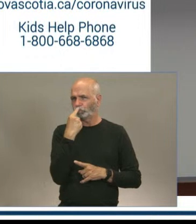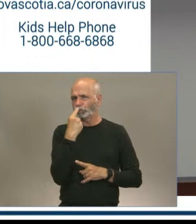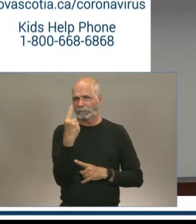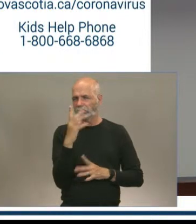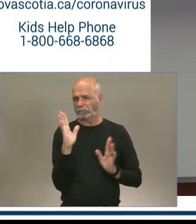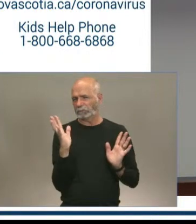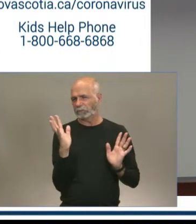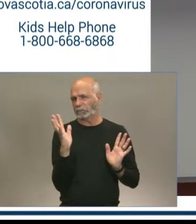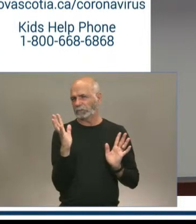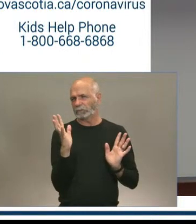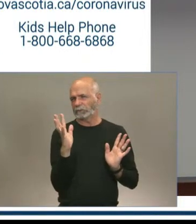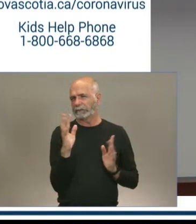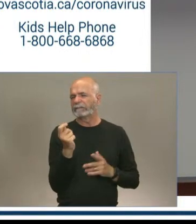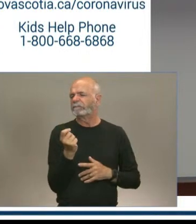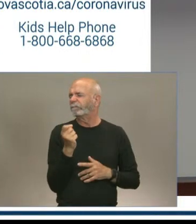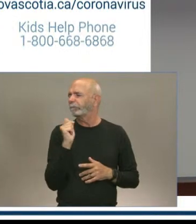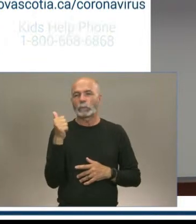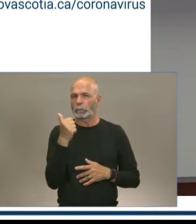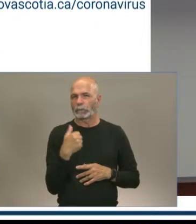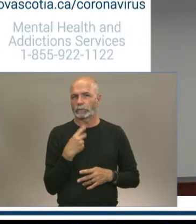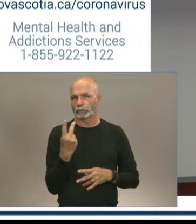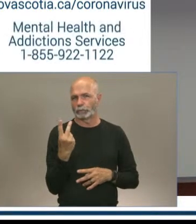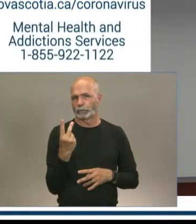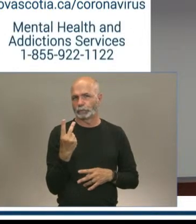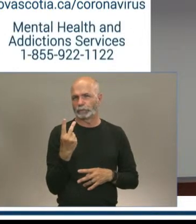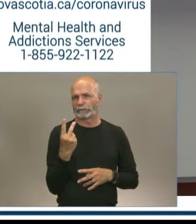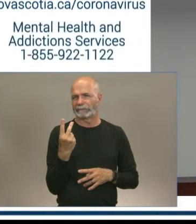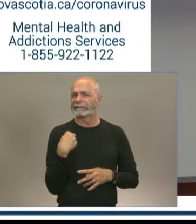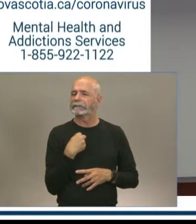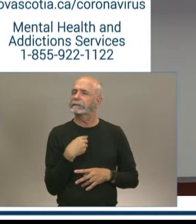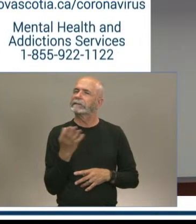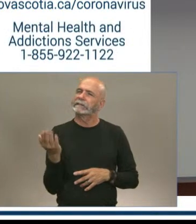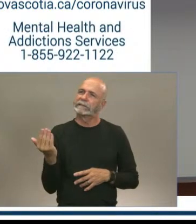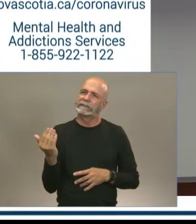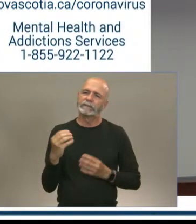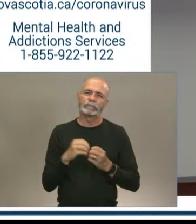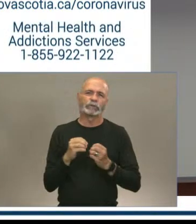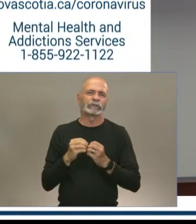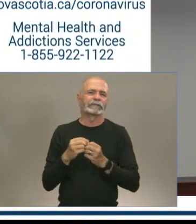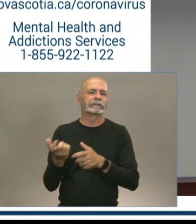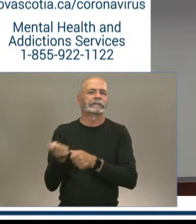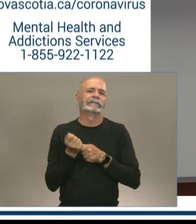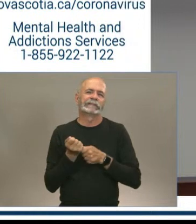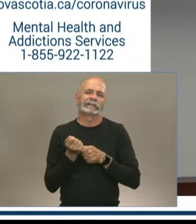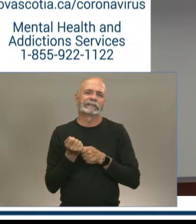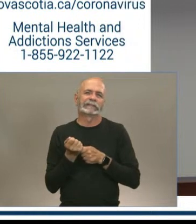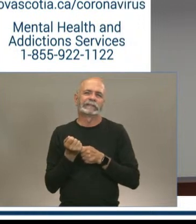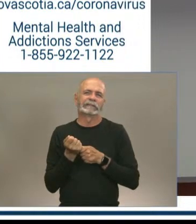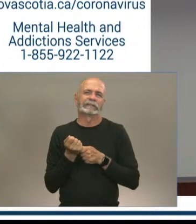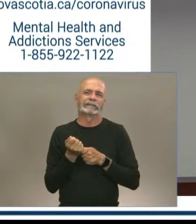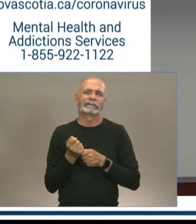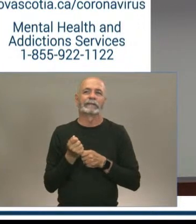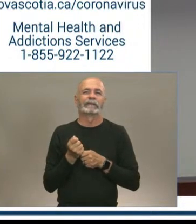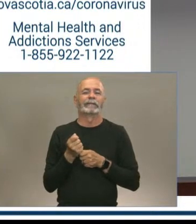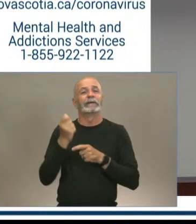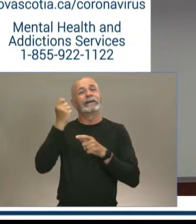doses. So we still have work to do there. And as I said earlier to a previous question,